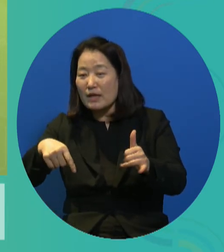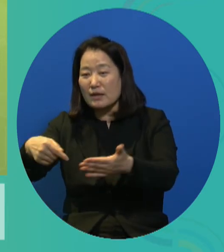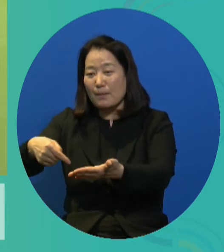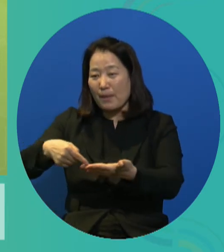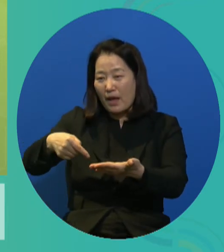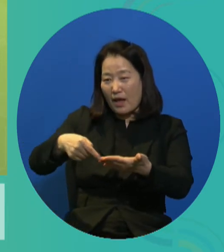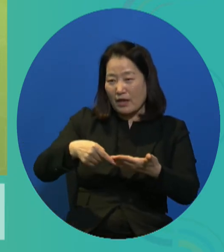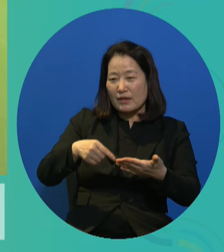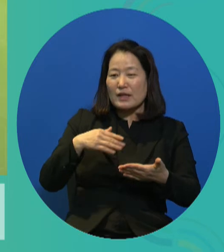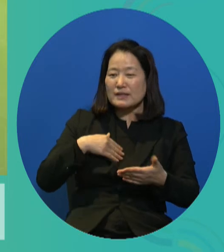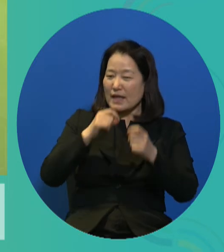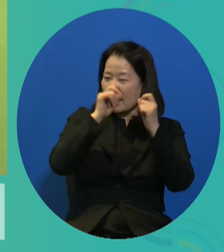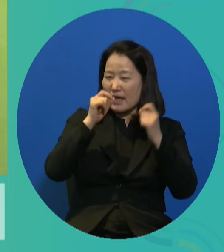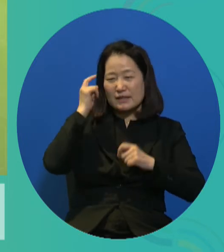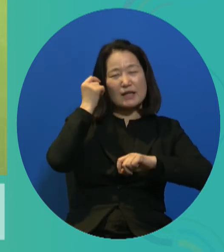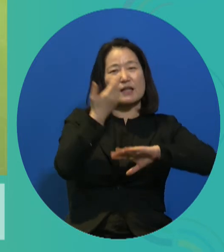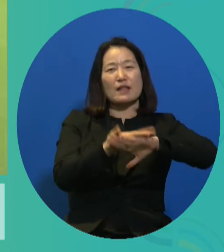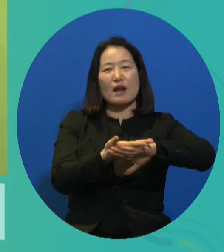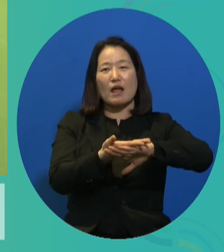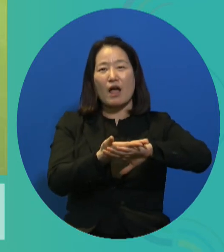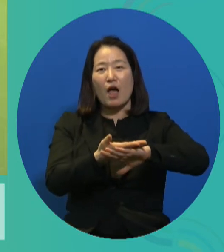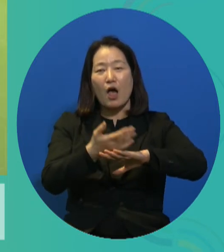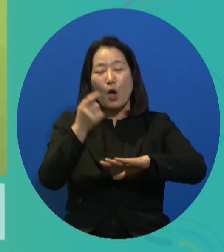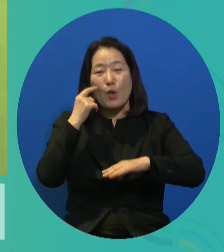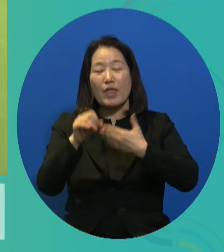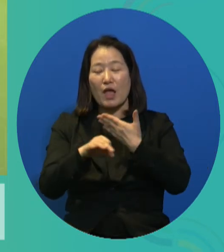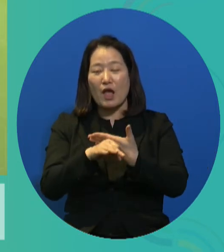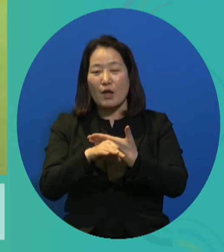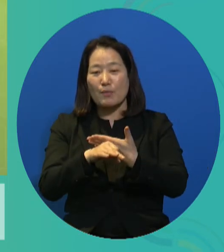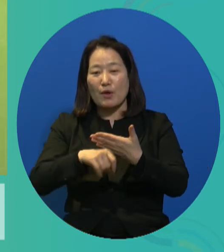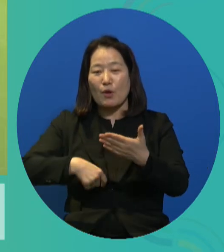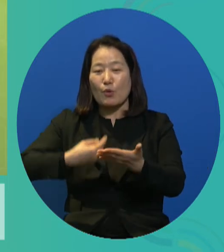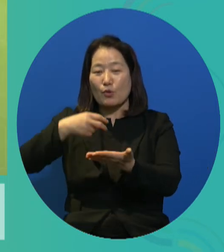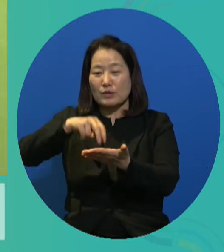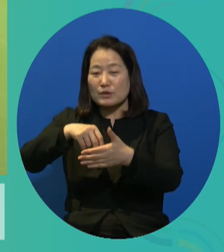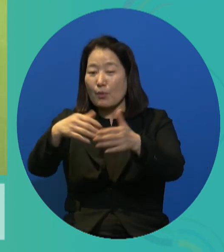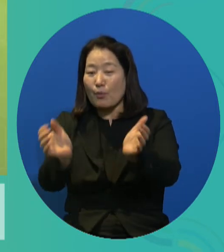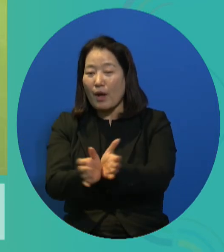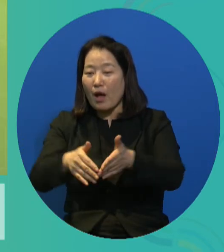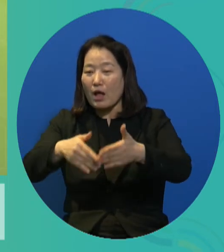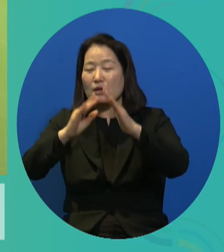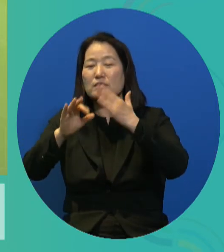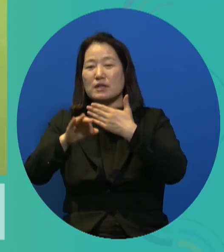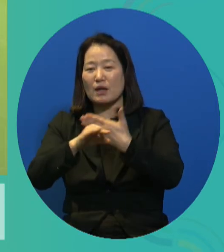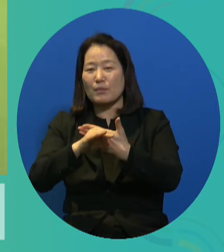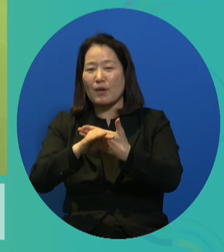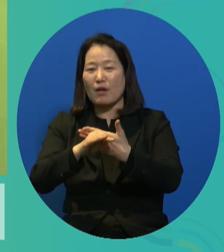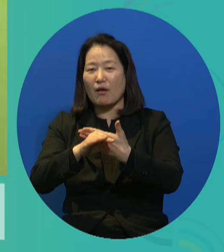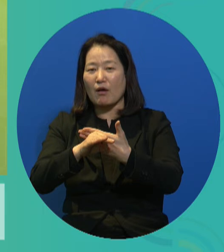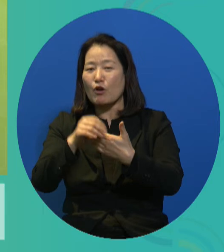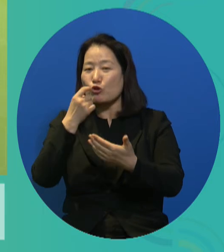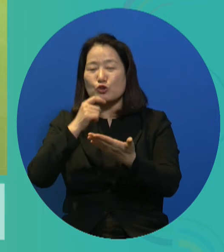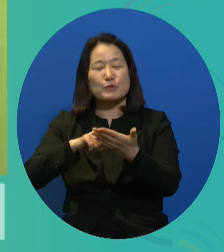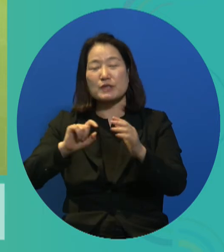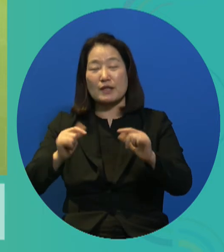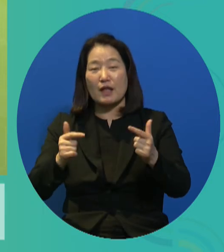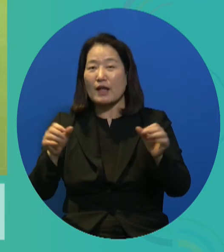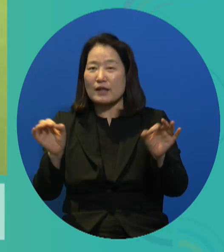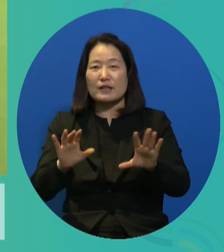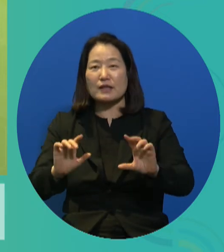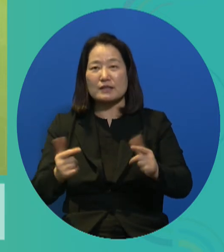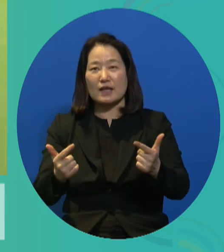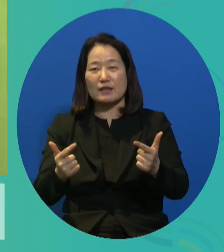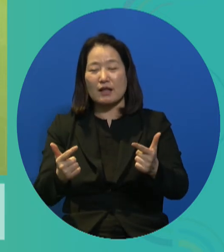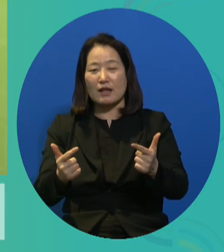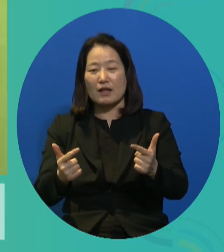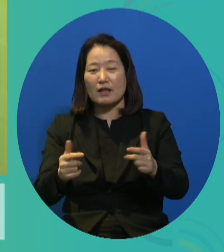organizations of disabled persons say that we need to have an independent body, but I disagree with that. I